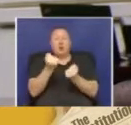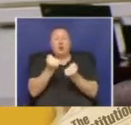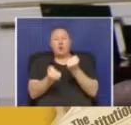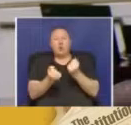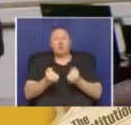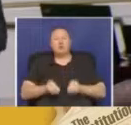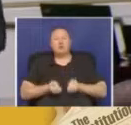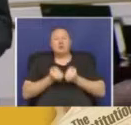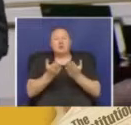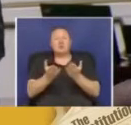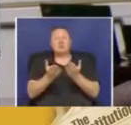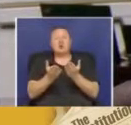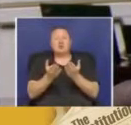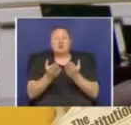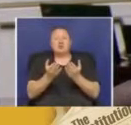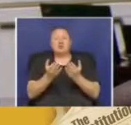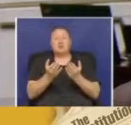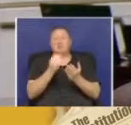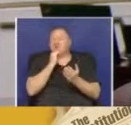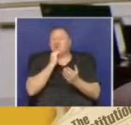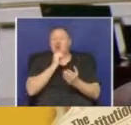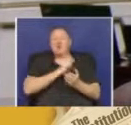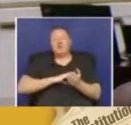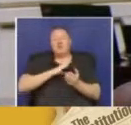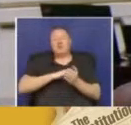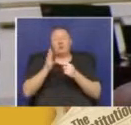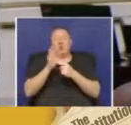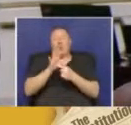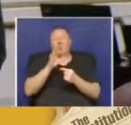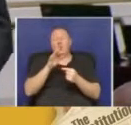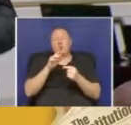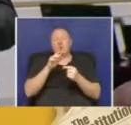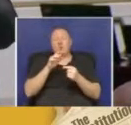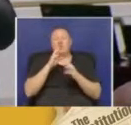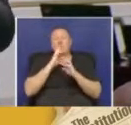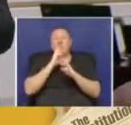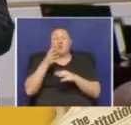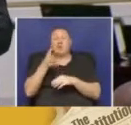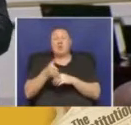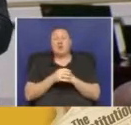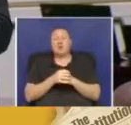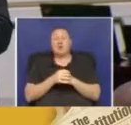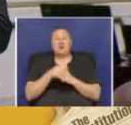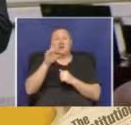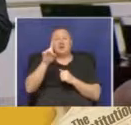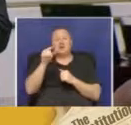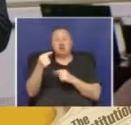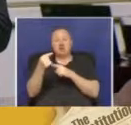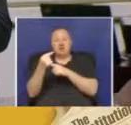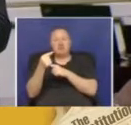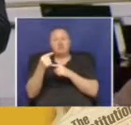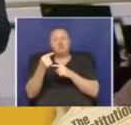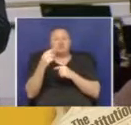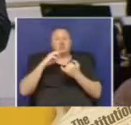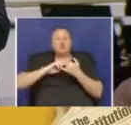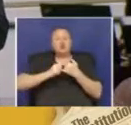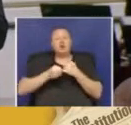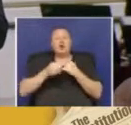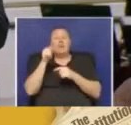and upset with what was said that the DG had attempted to blame its